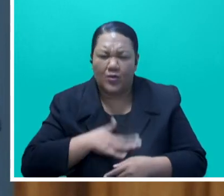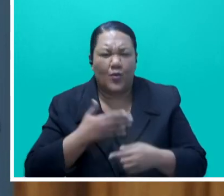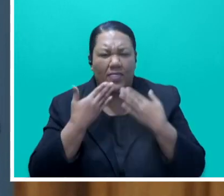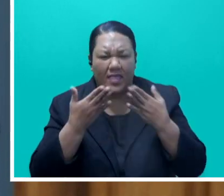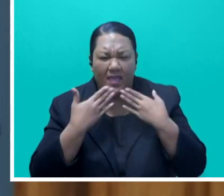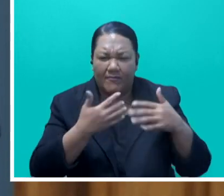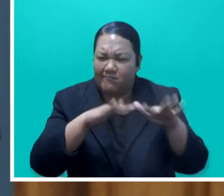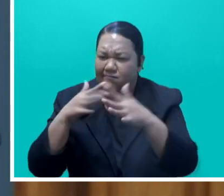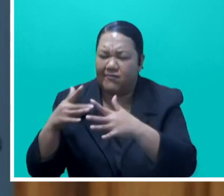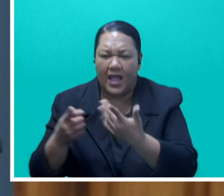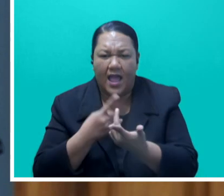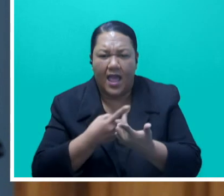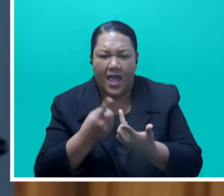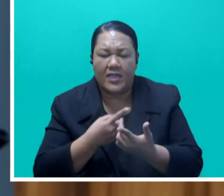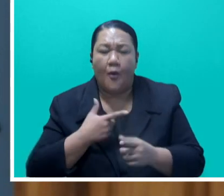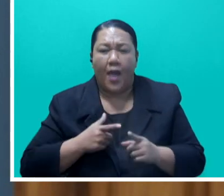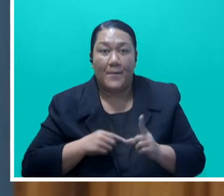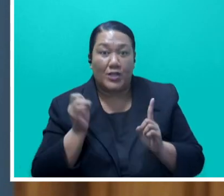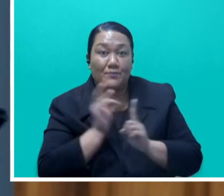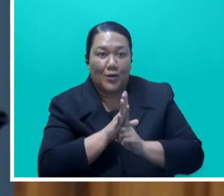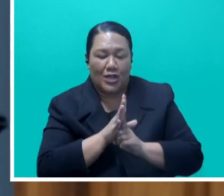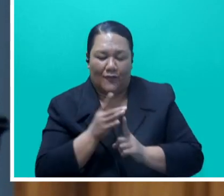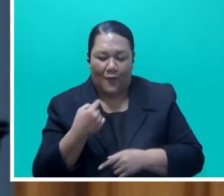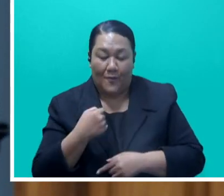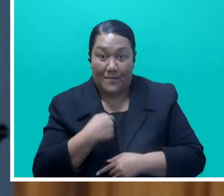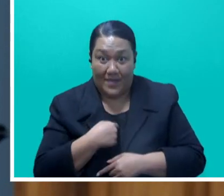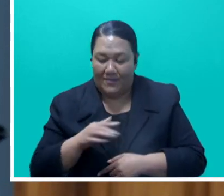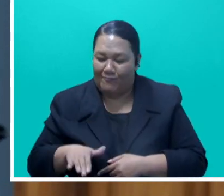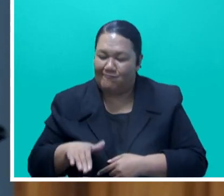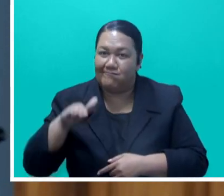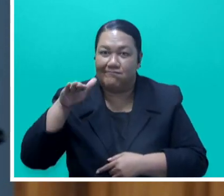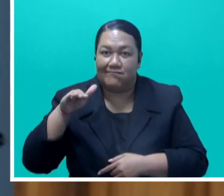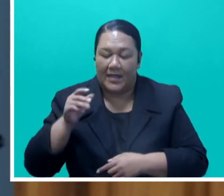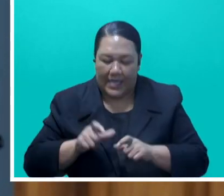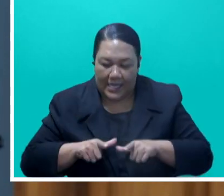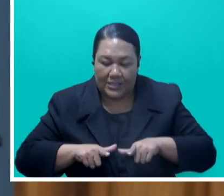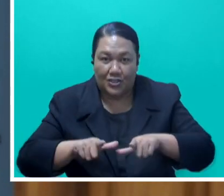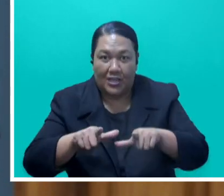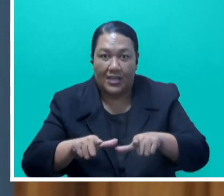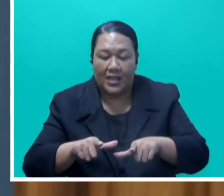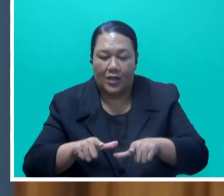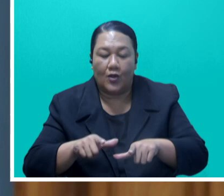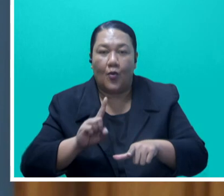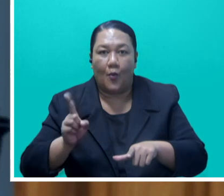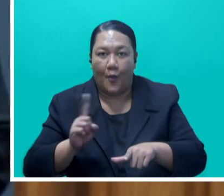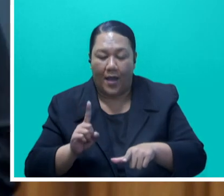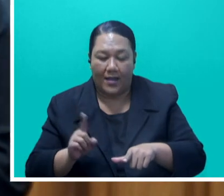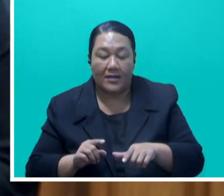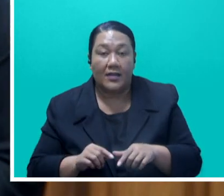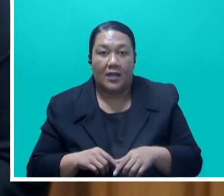they have been very instrumental in my upbringing and in my journey in fulfilling my political